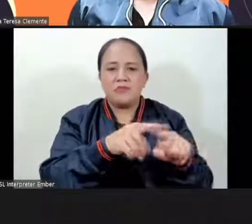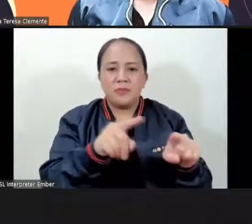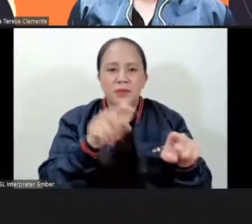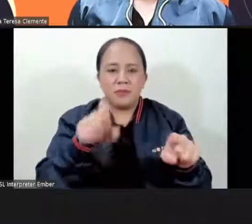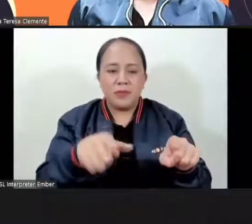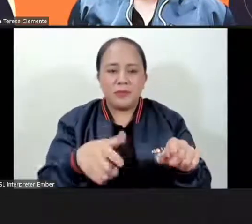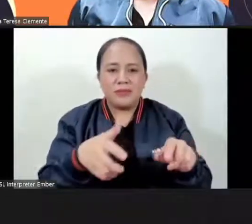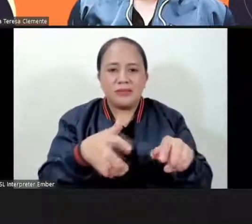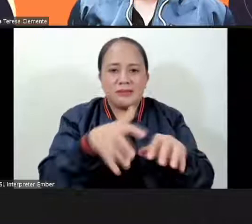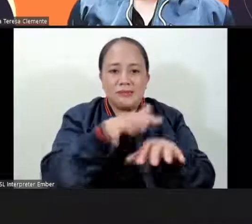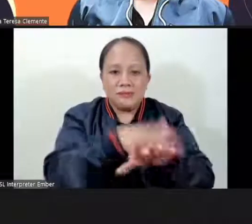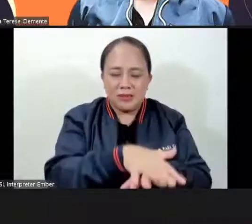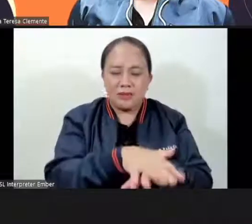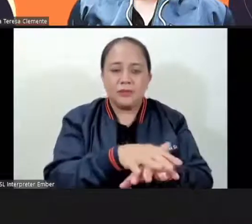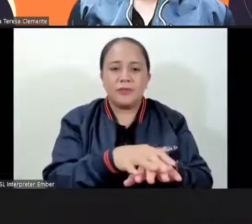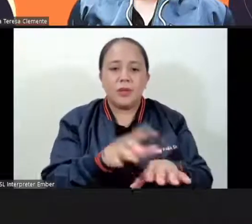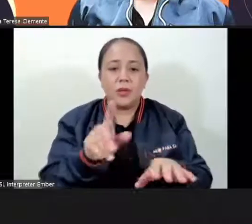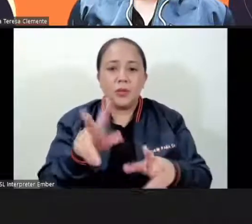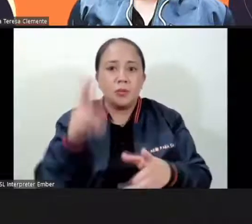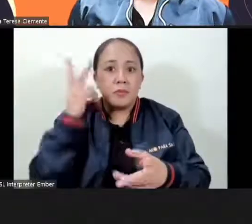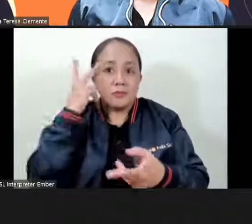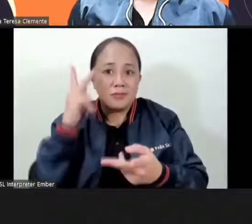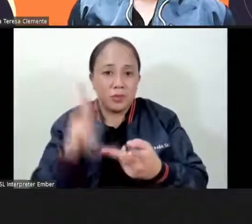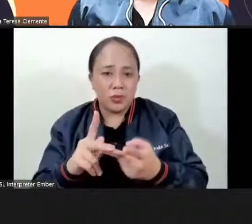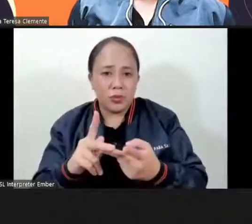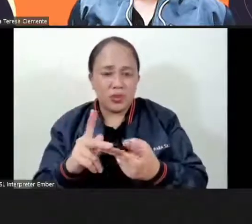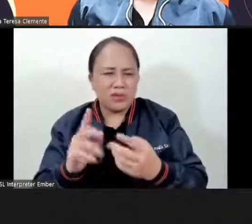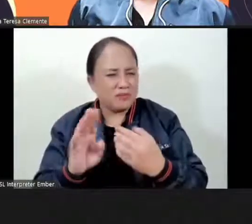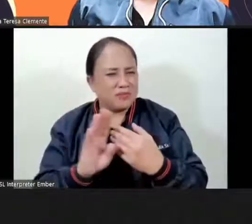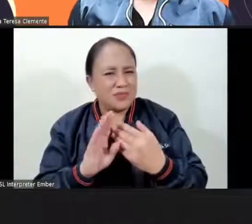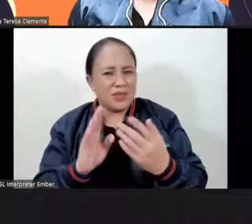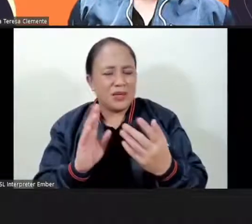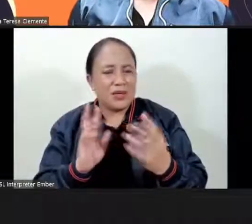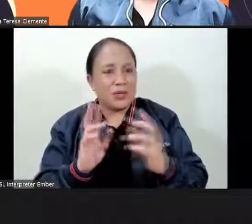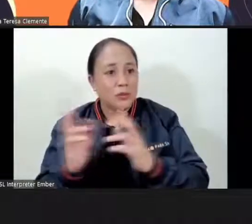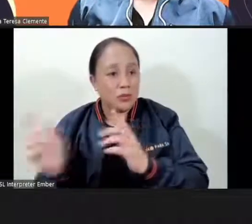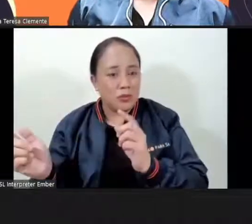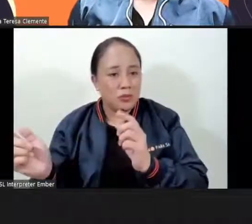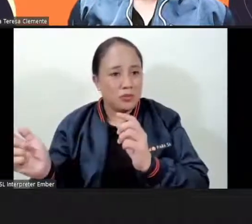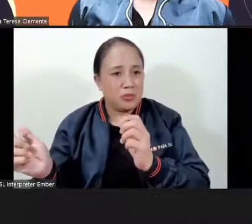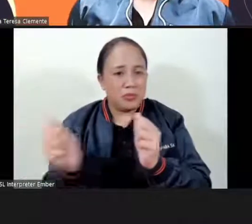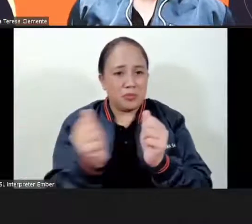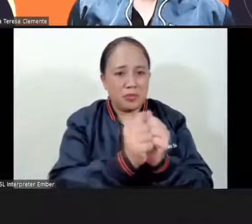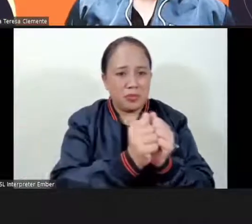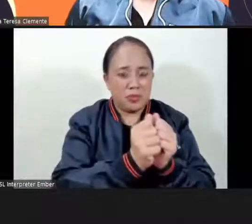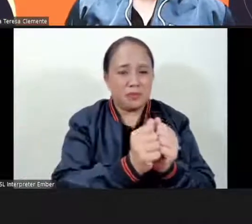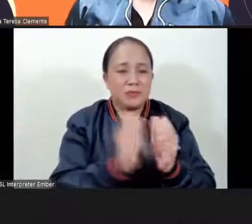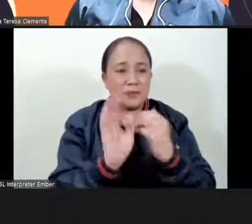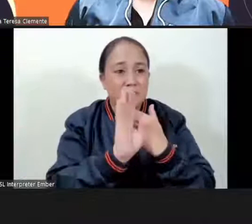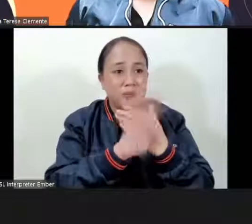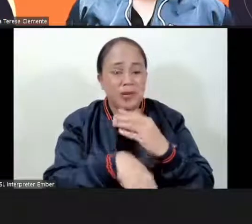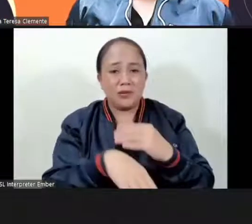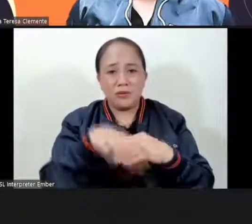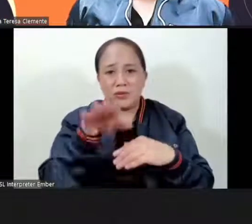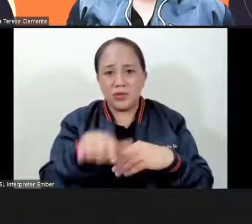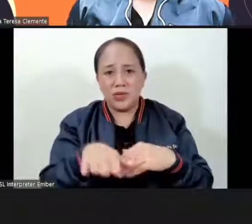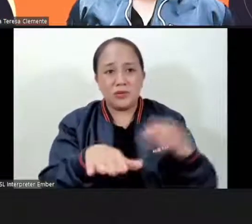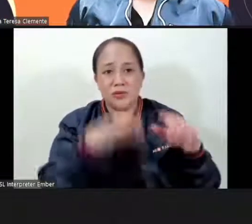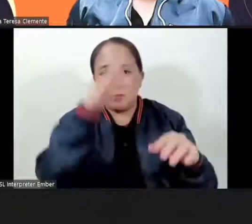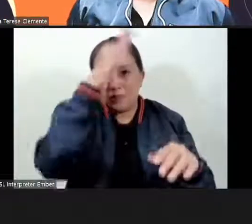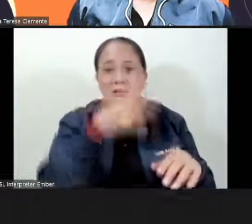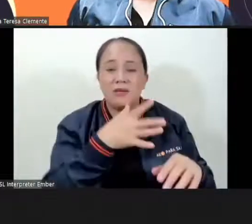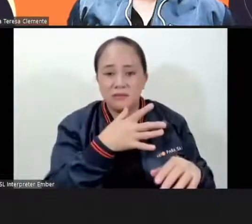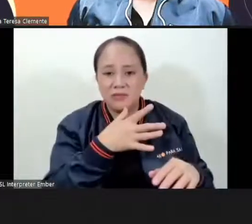in it yung purpose of reunification, valuing the return of the child to the